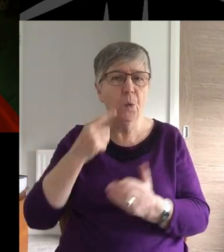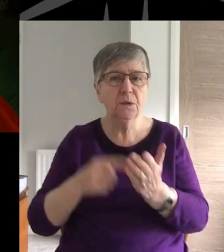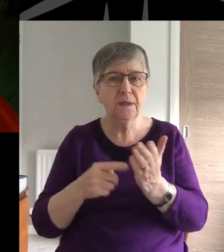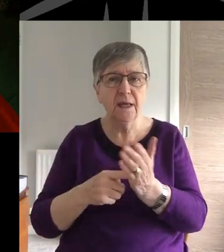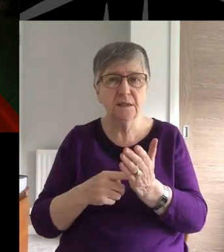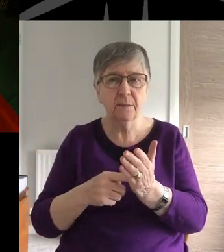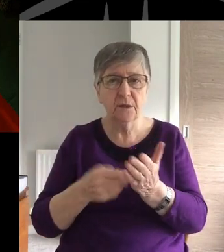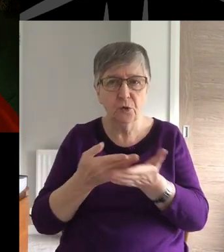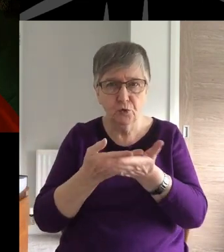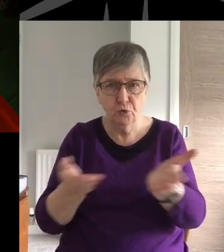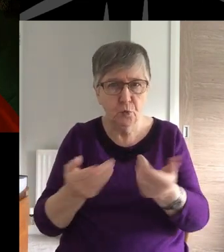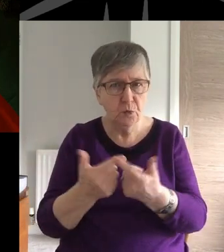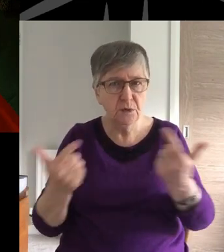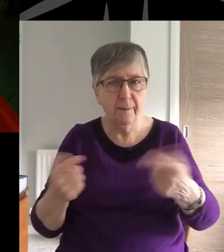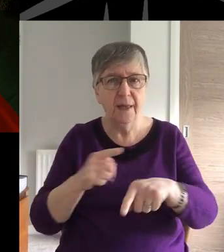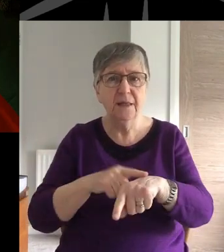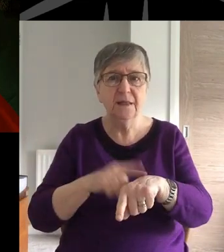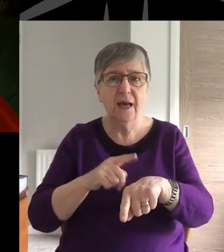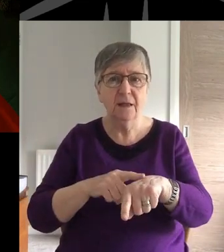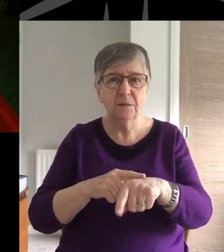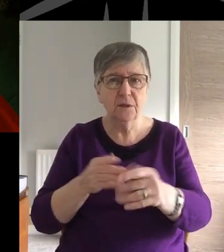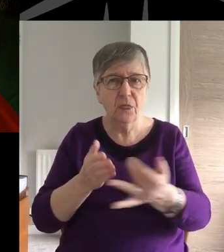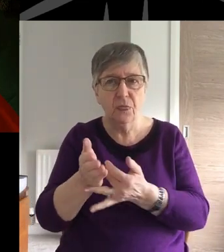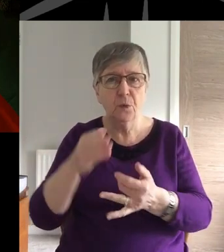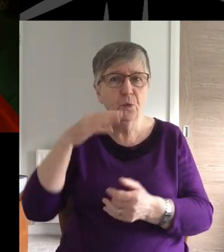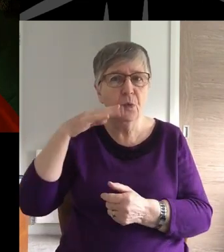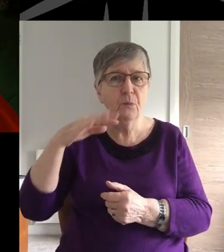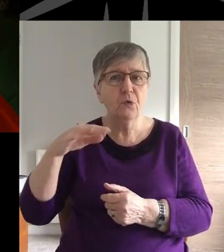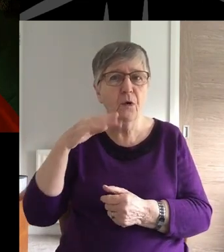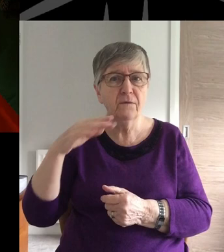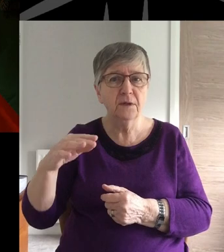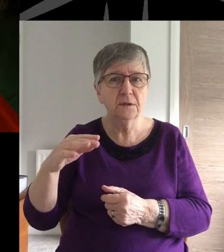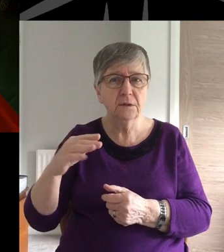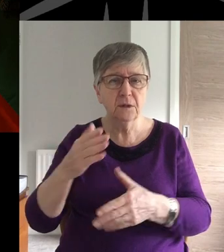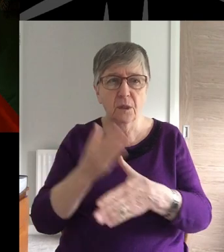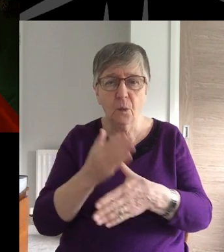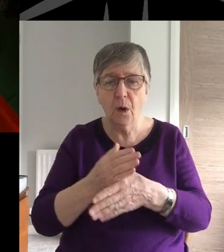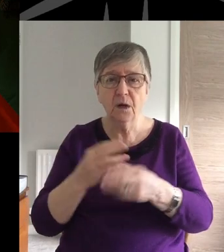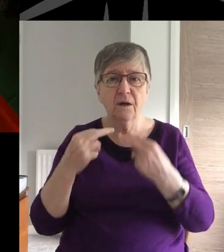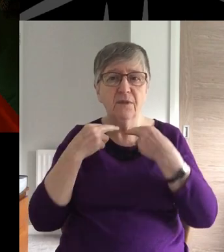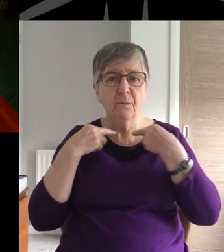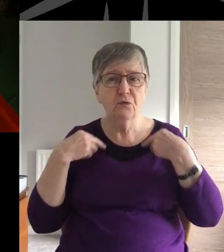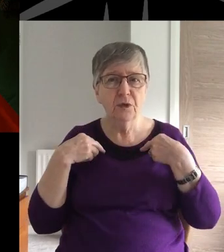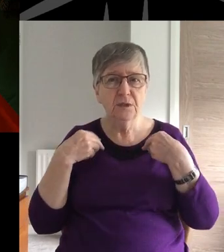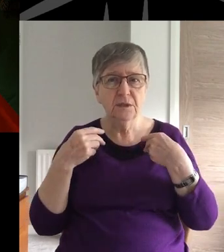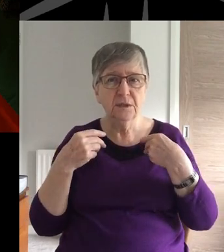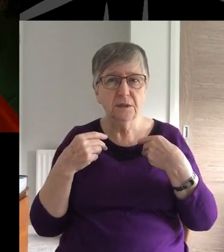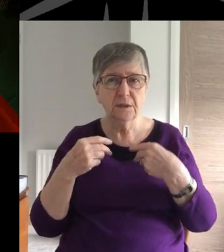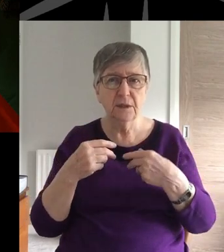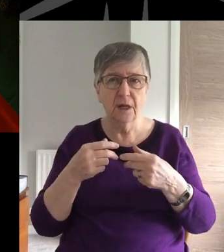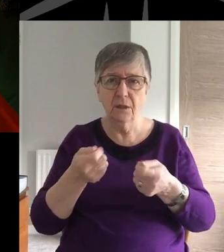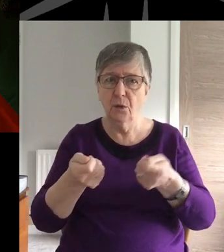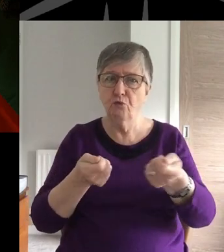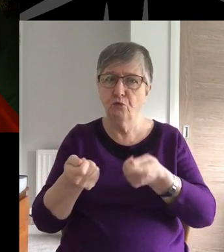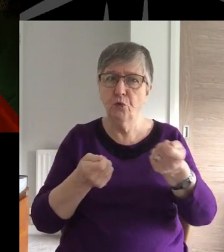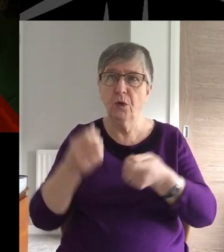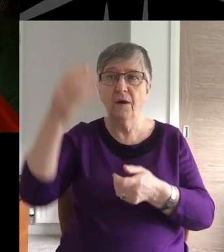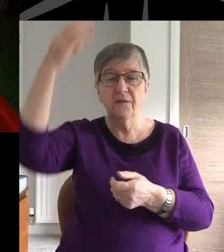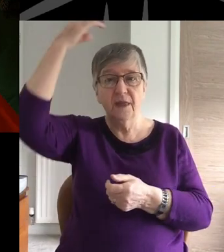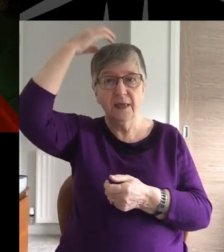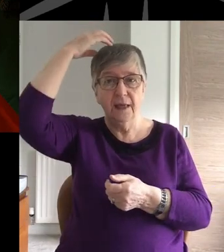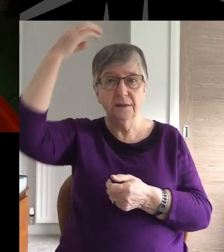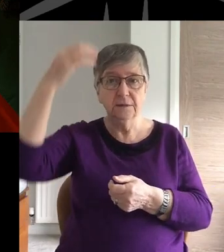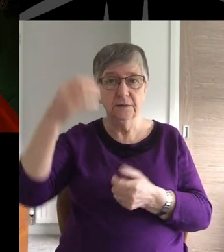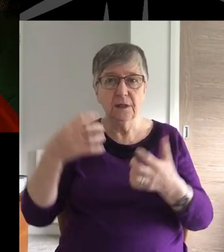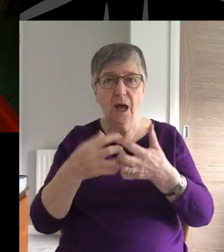The Old Testament gives many glimpses through the prophets, in the work of the priests, and indeed in the rule